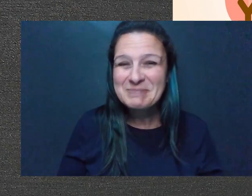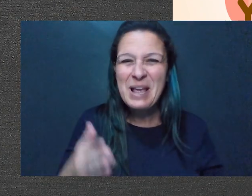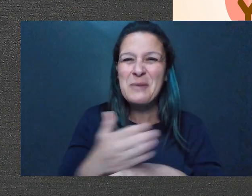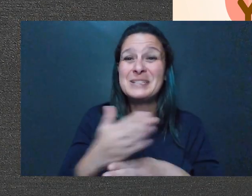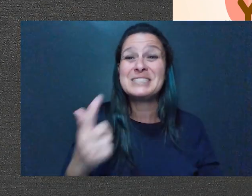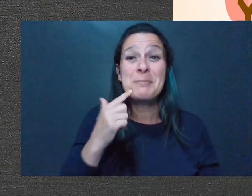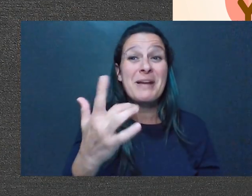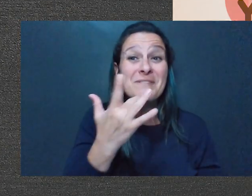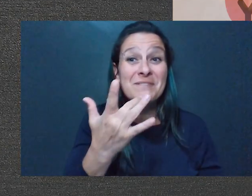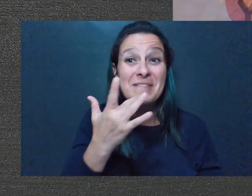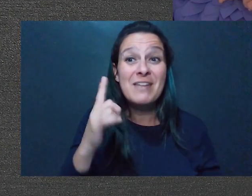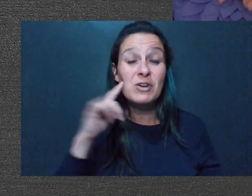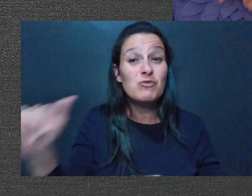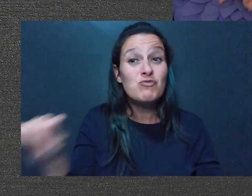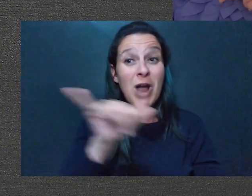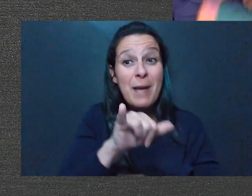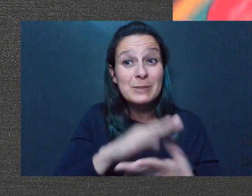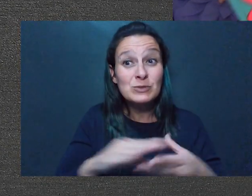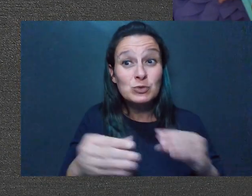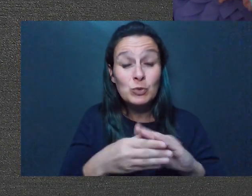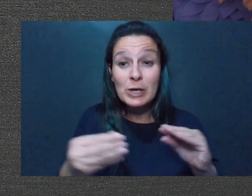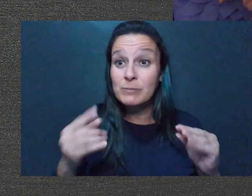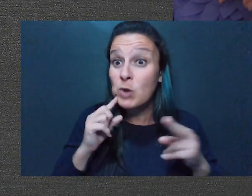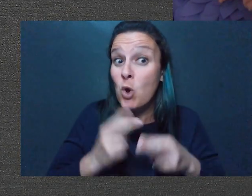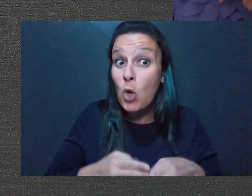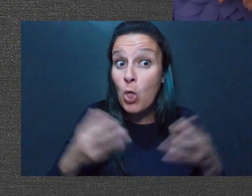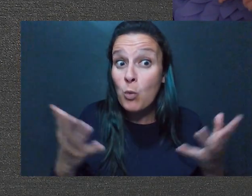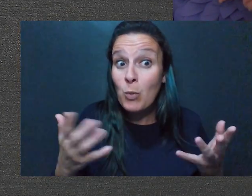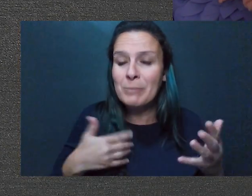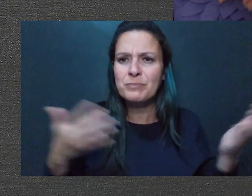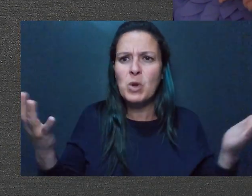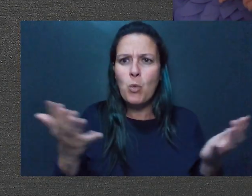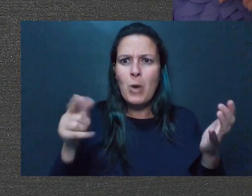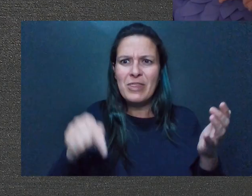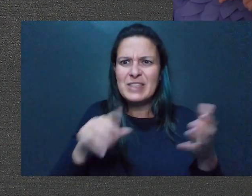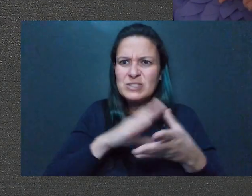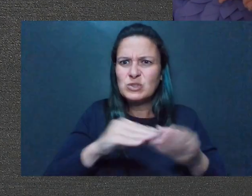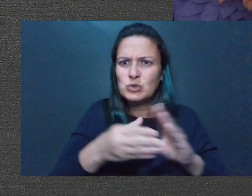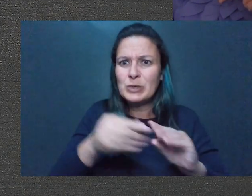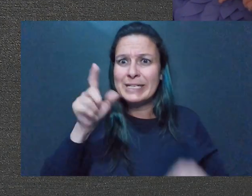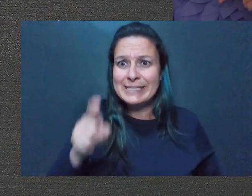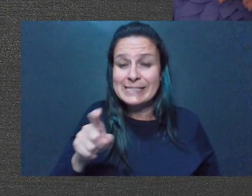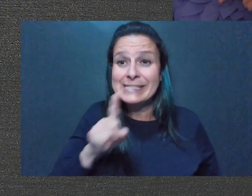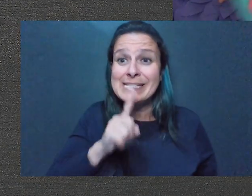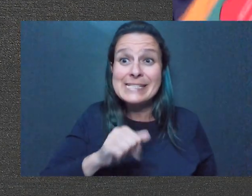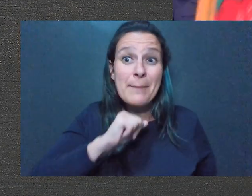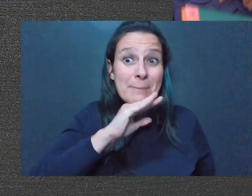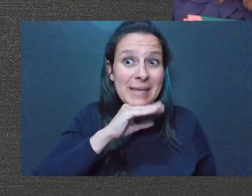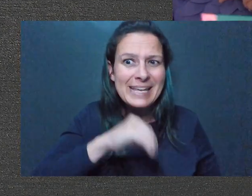rhyming stories. It's called What This Story Needs is a Pig in a Wig.